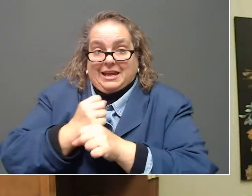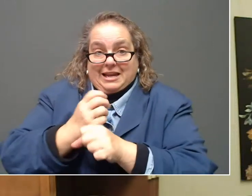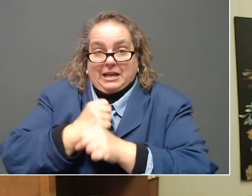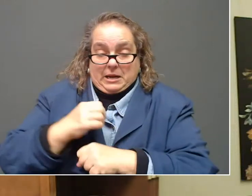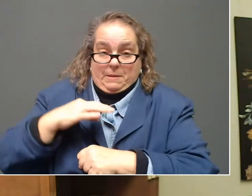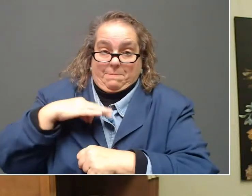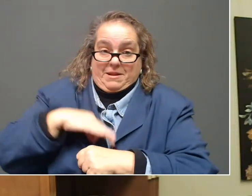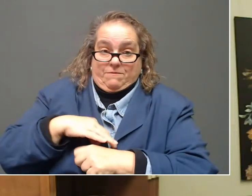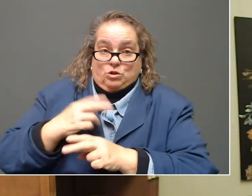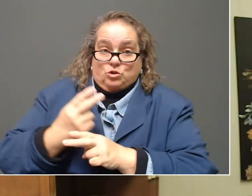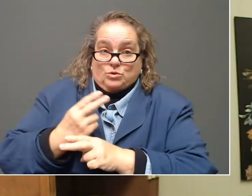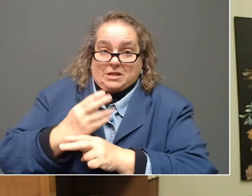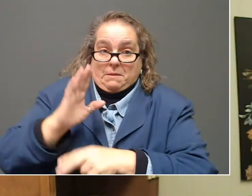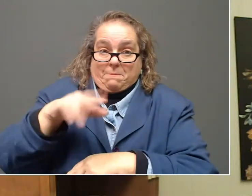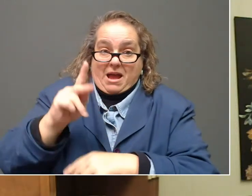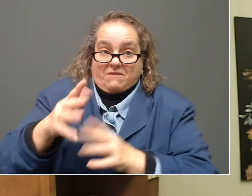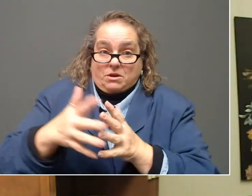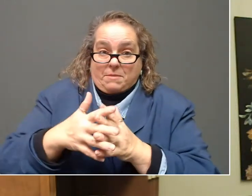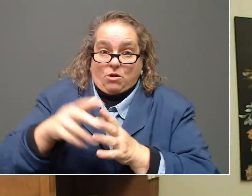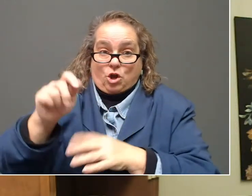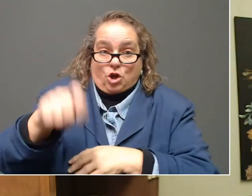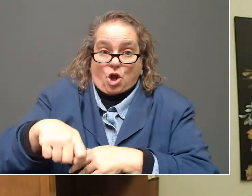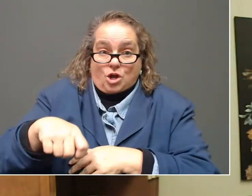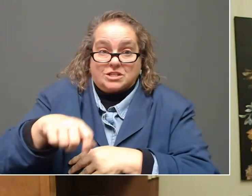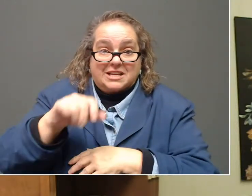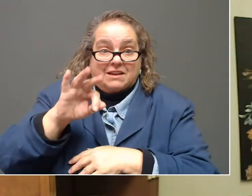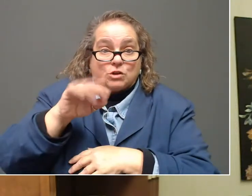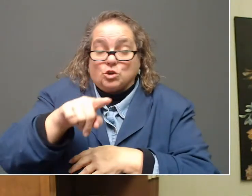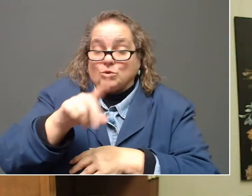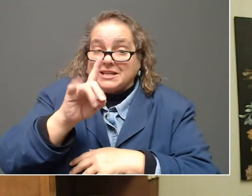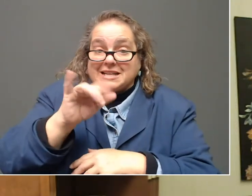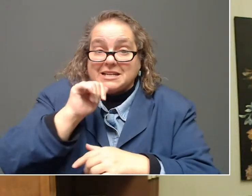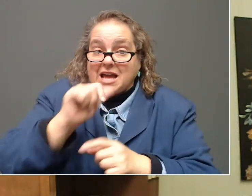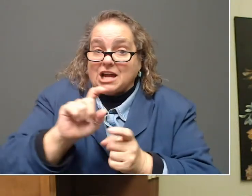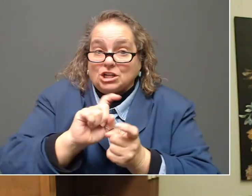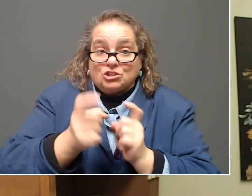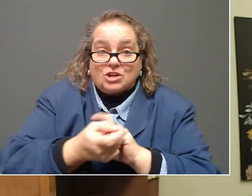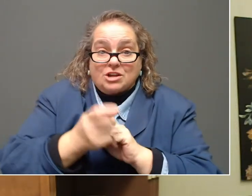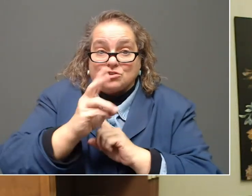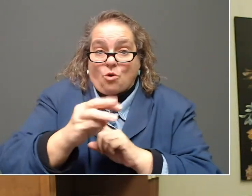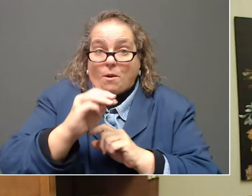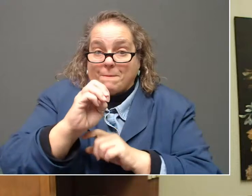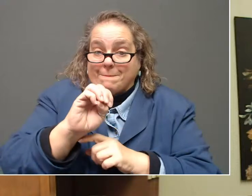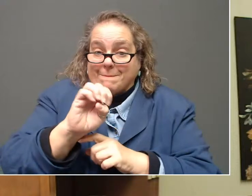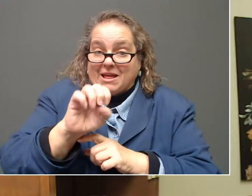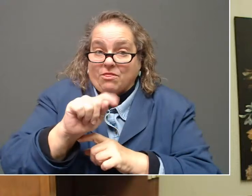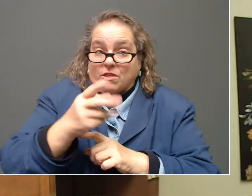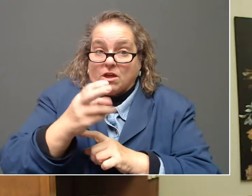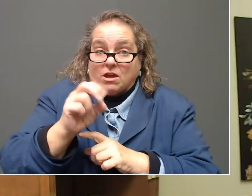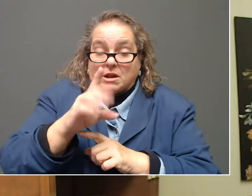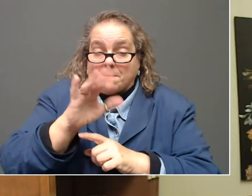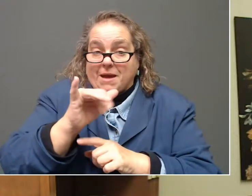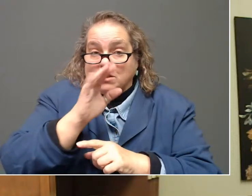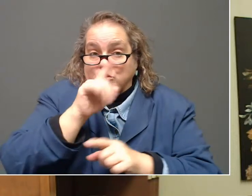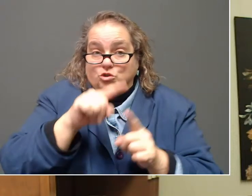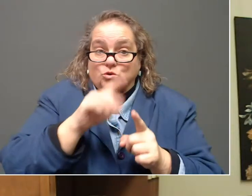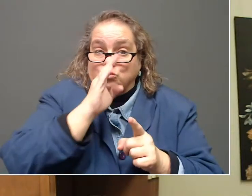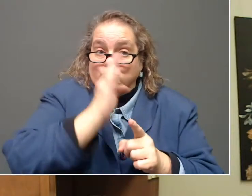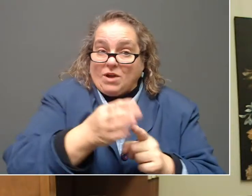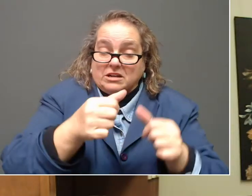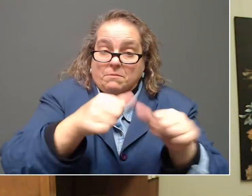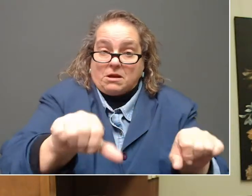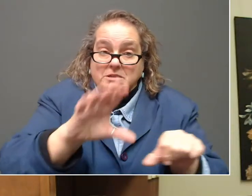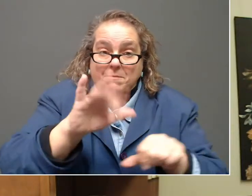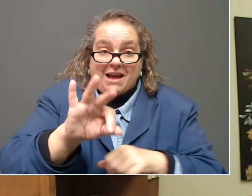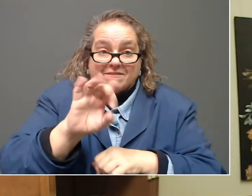order cards. So please watch your emails or whatever method of communication you have listed on your claim, and watch the summary page